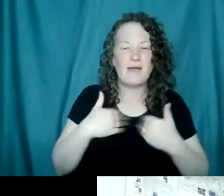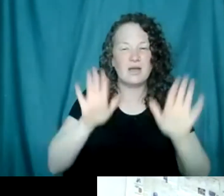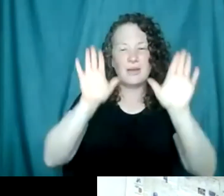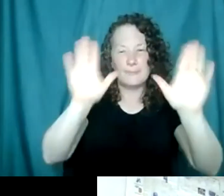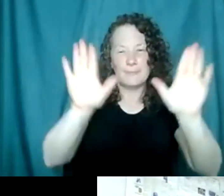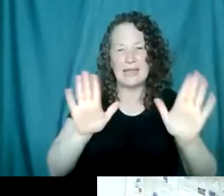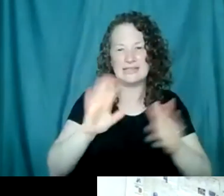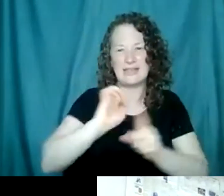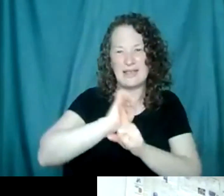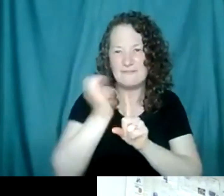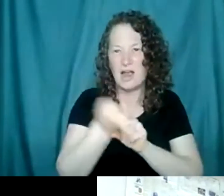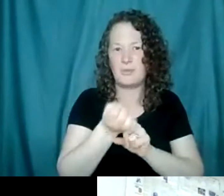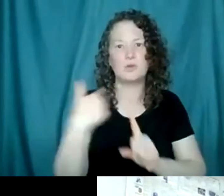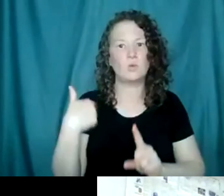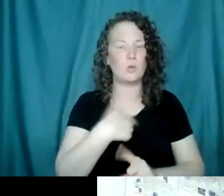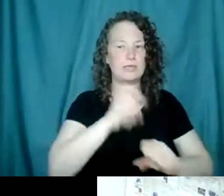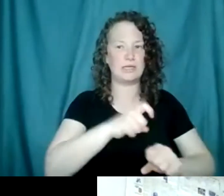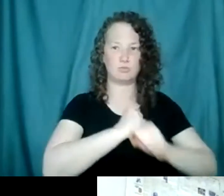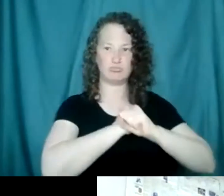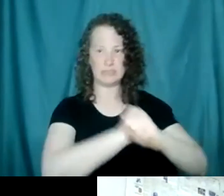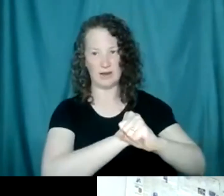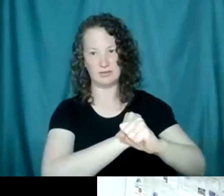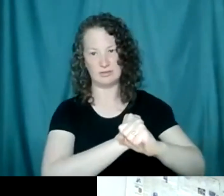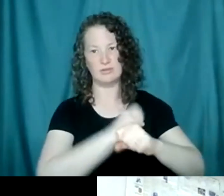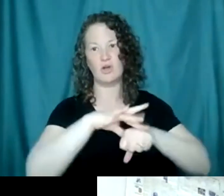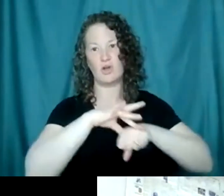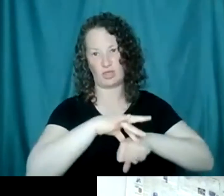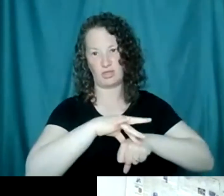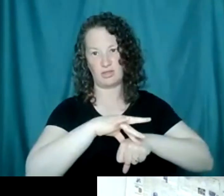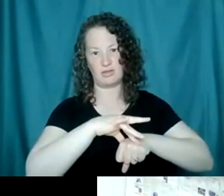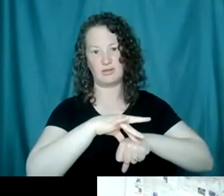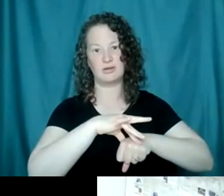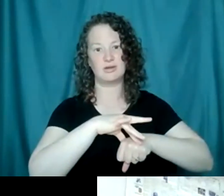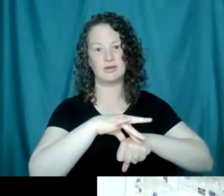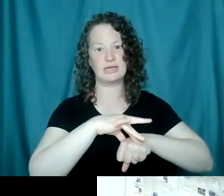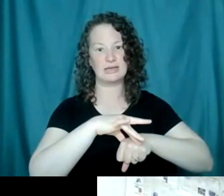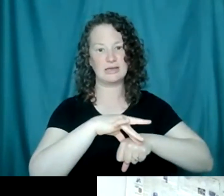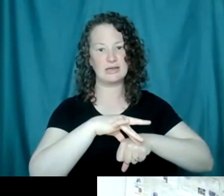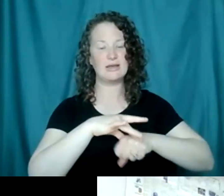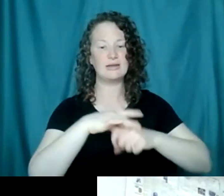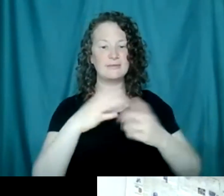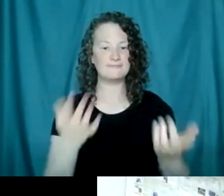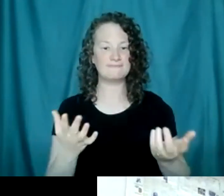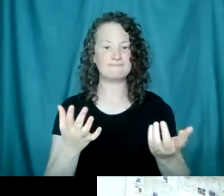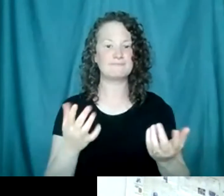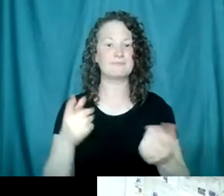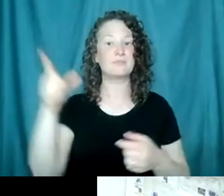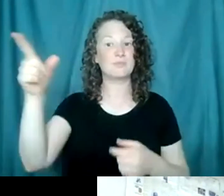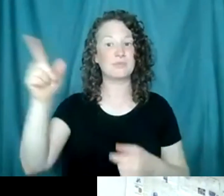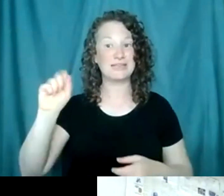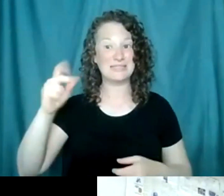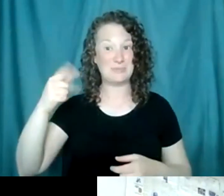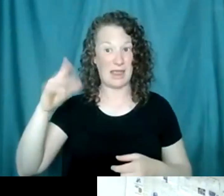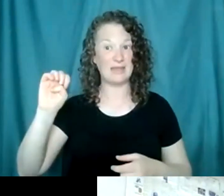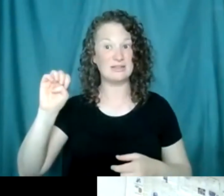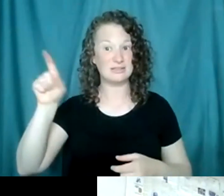And so we need to protect. I think one of the things that growing plants in space tells us